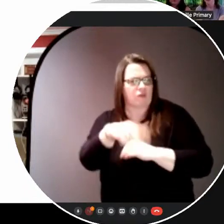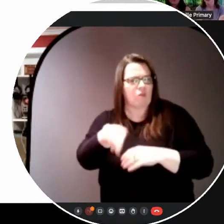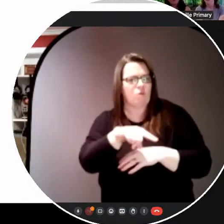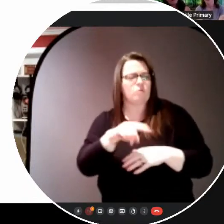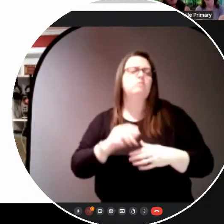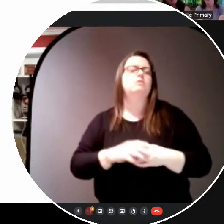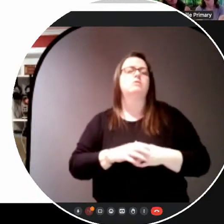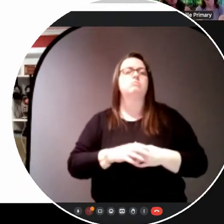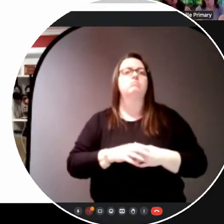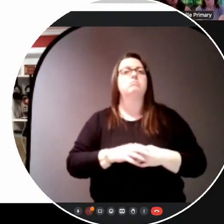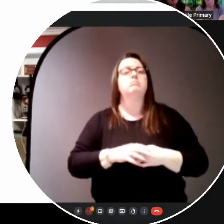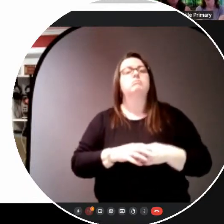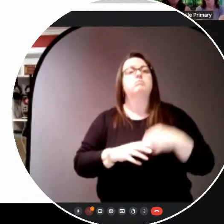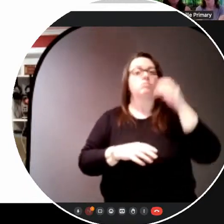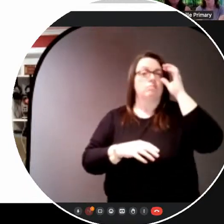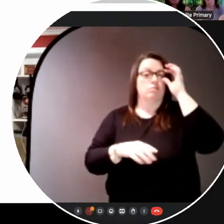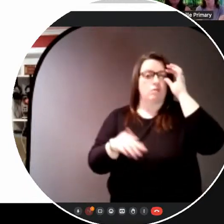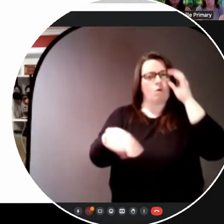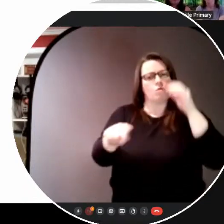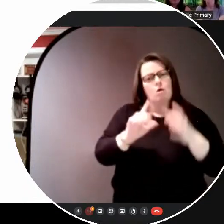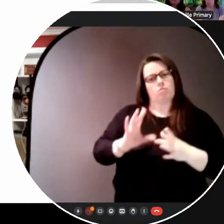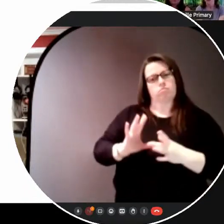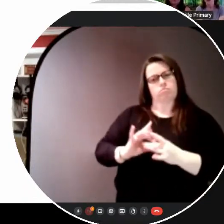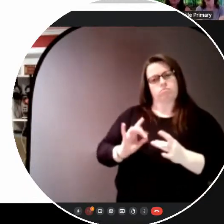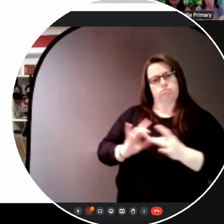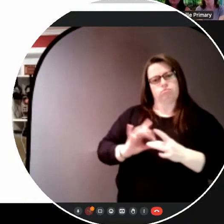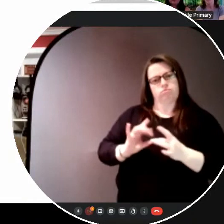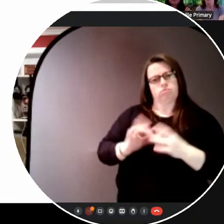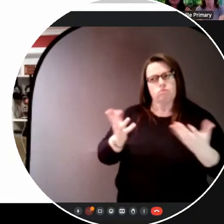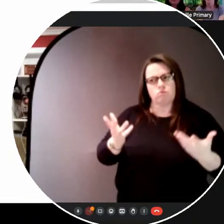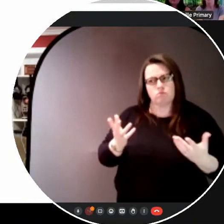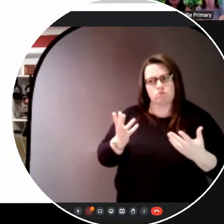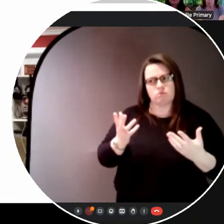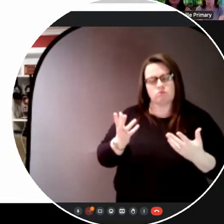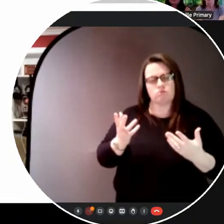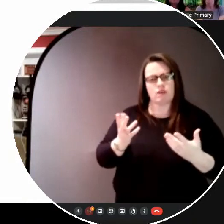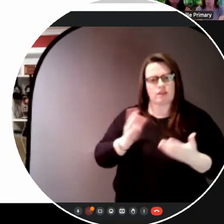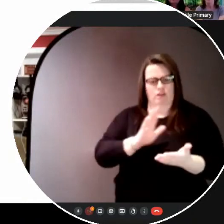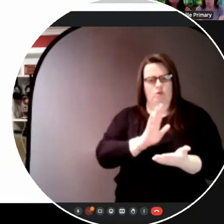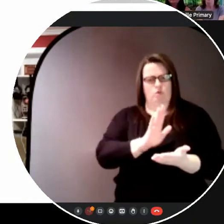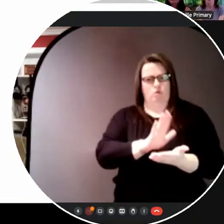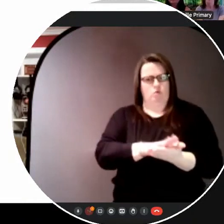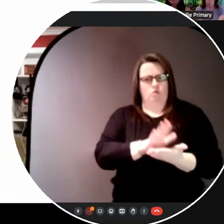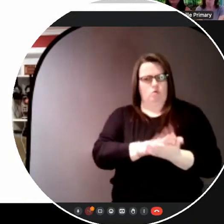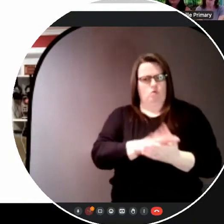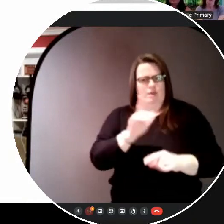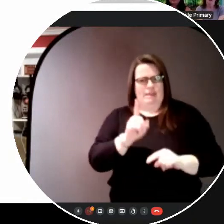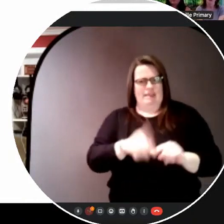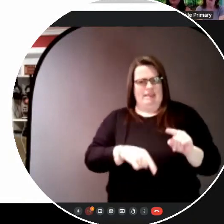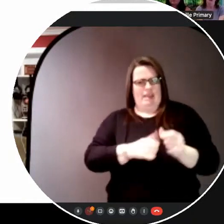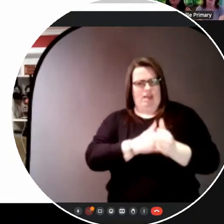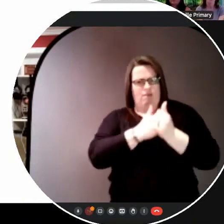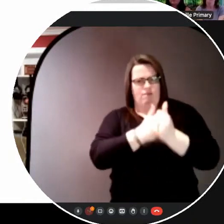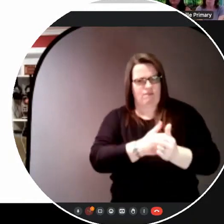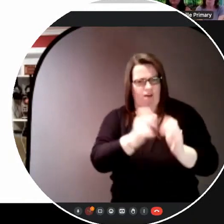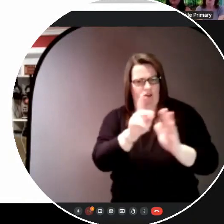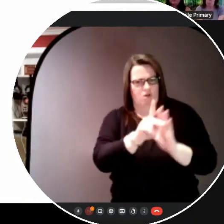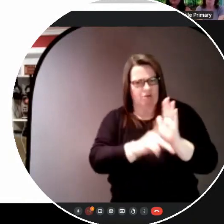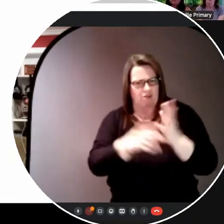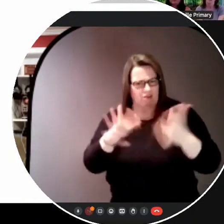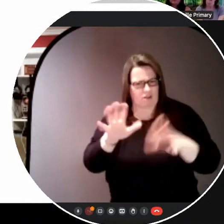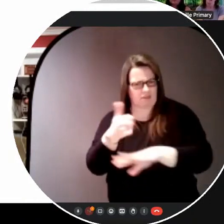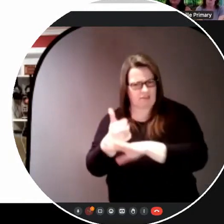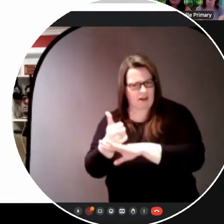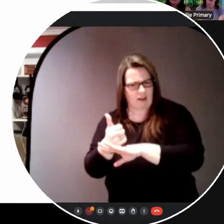comments were made in a way that our school cannot follow those policies that are currently in place if we're